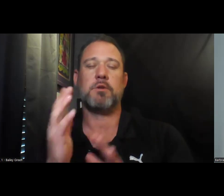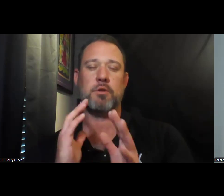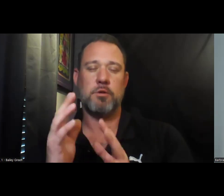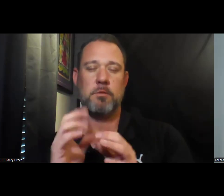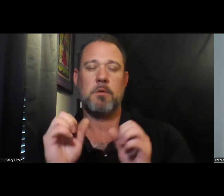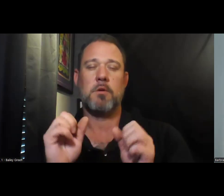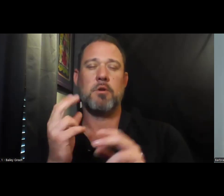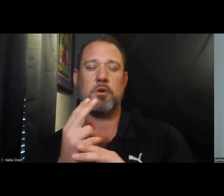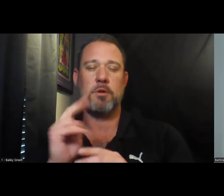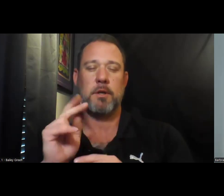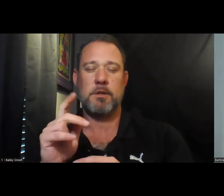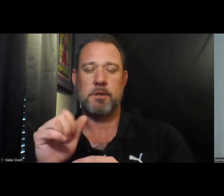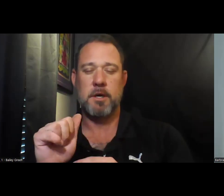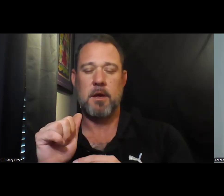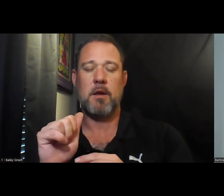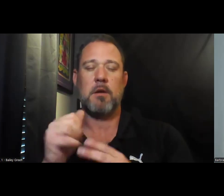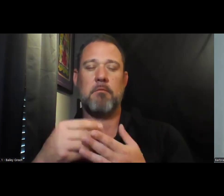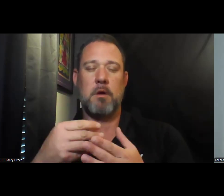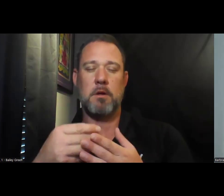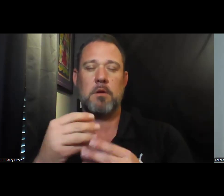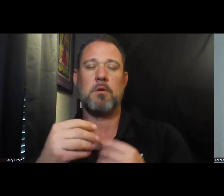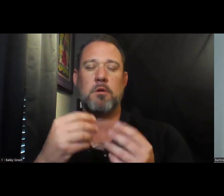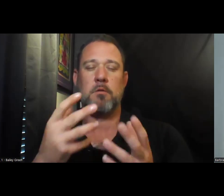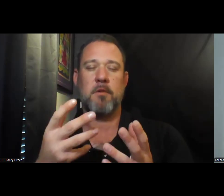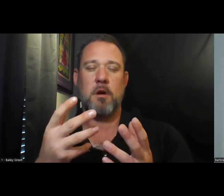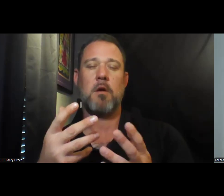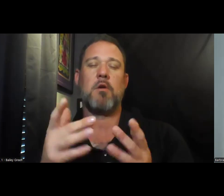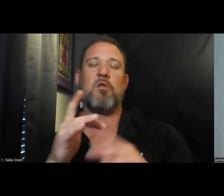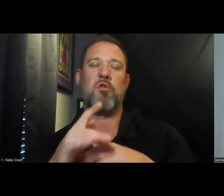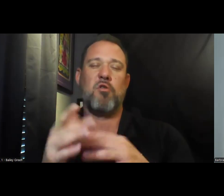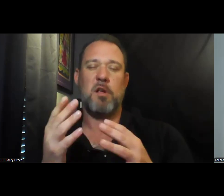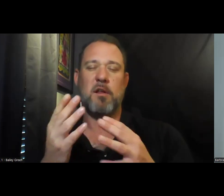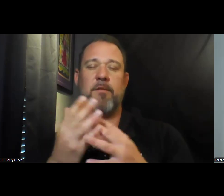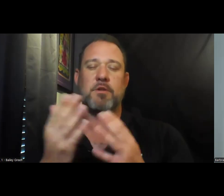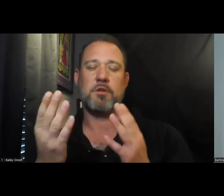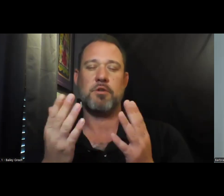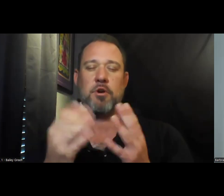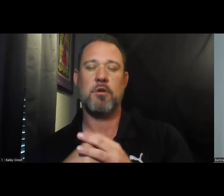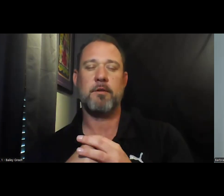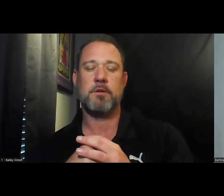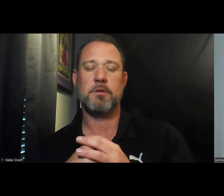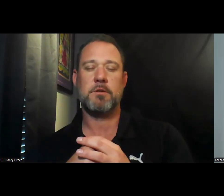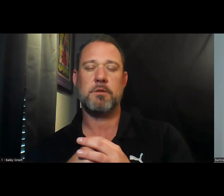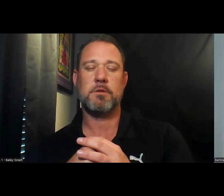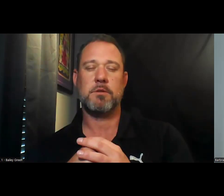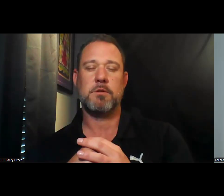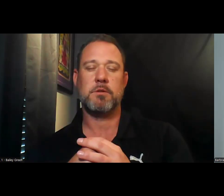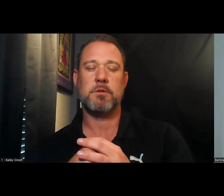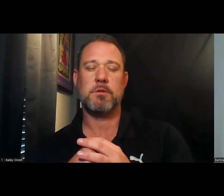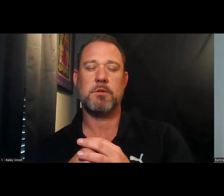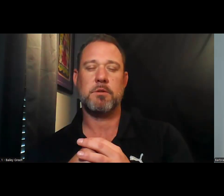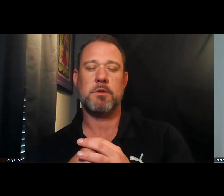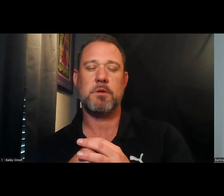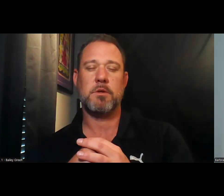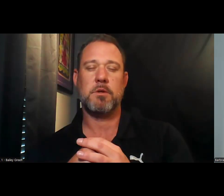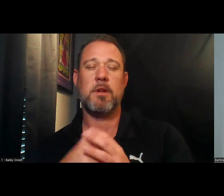to use MHSA funding to provide a range of early intervention services. And if you look at LA